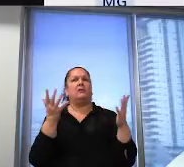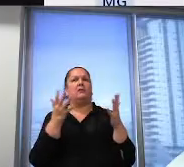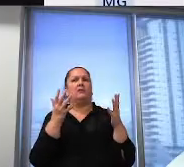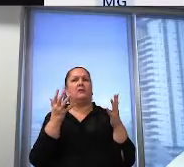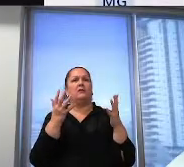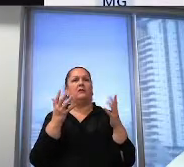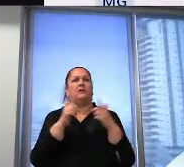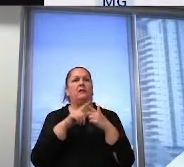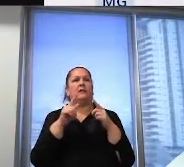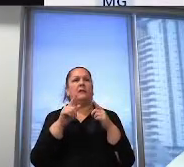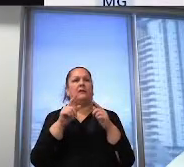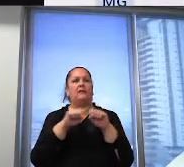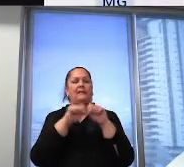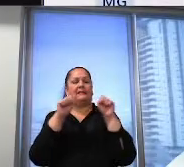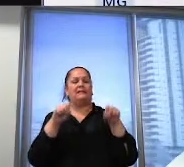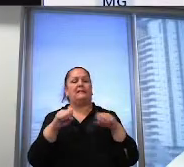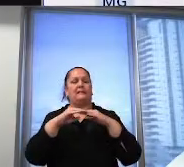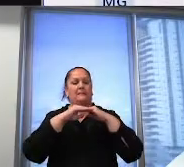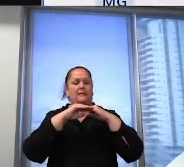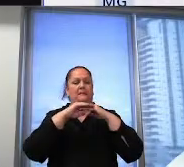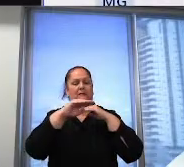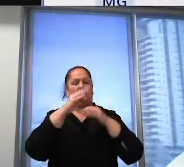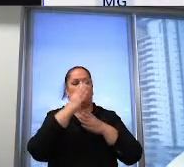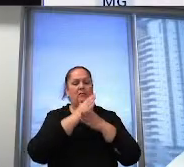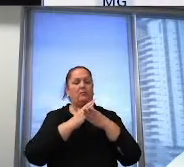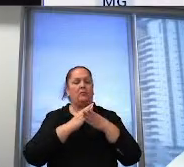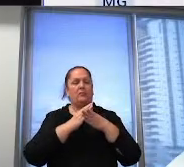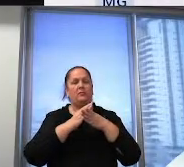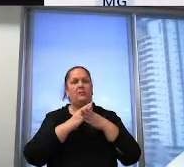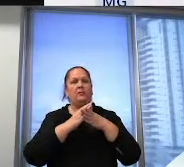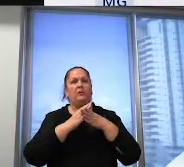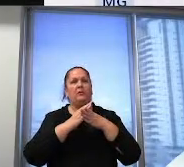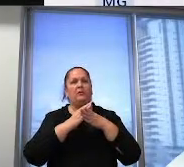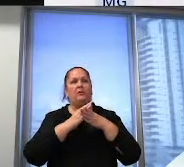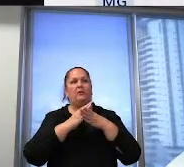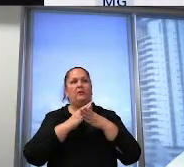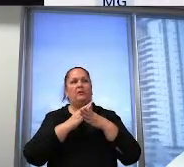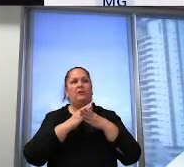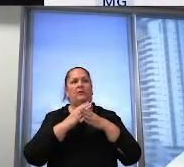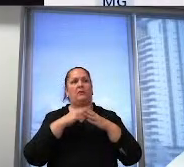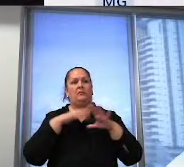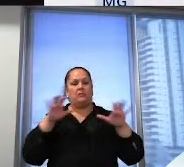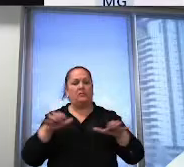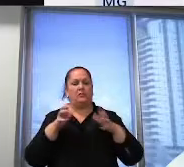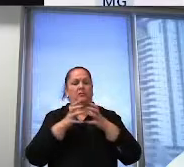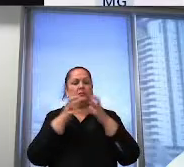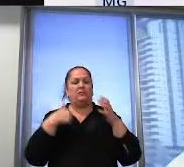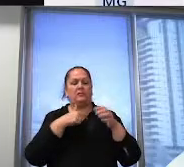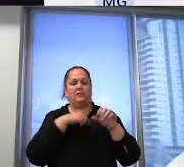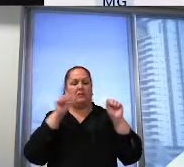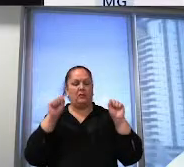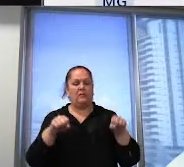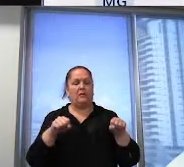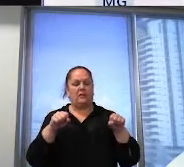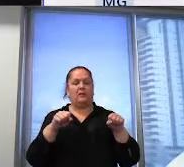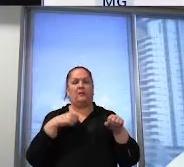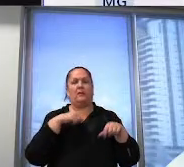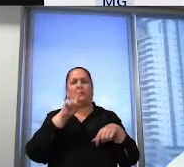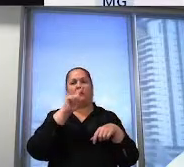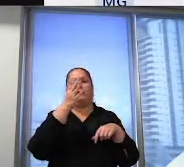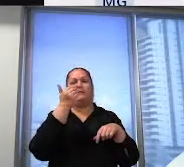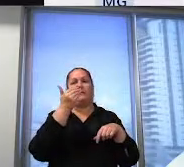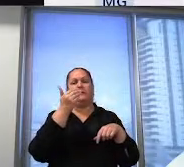achieve as far as the system stabilization side of it is to get as much work done we can on